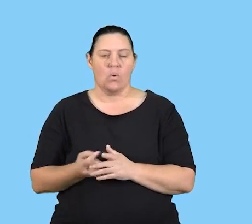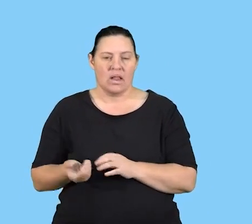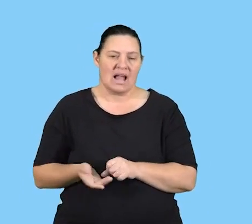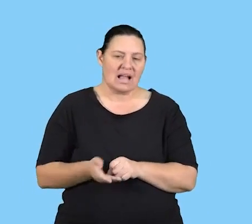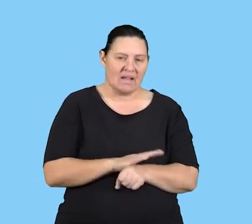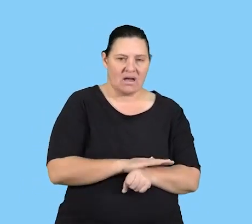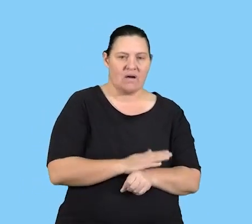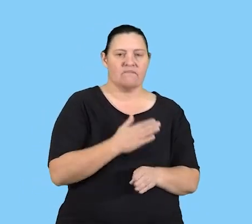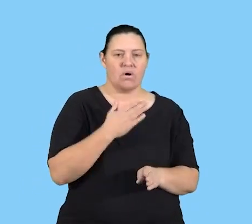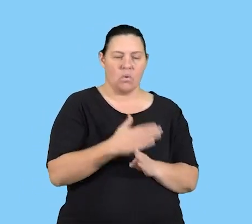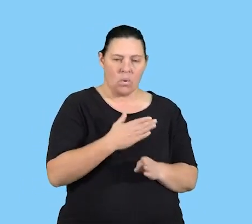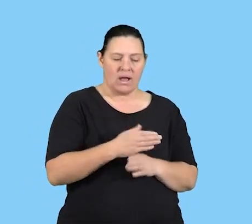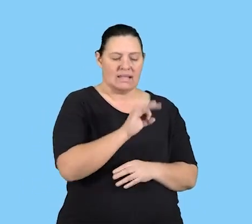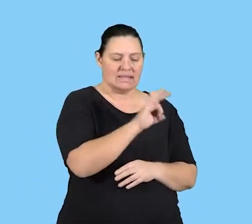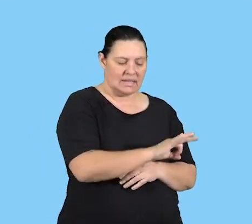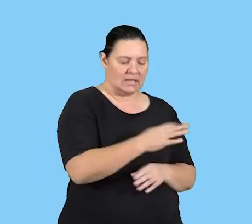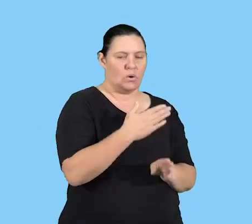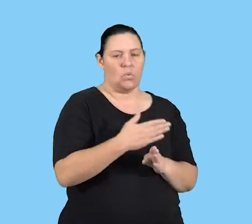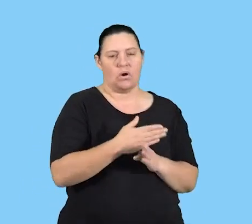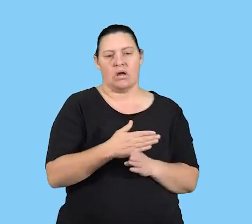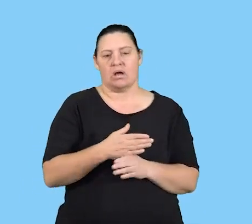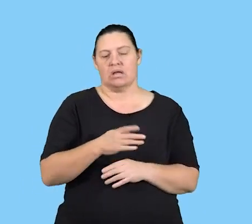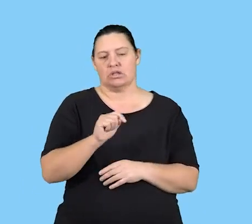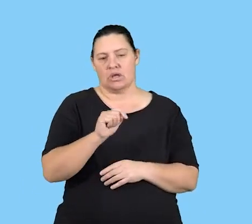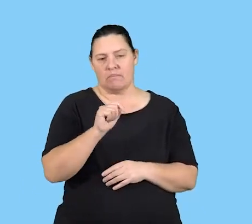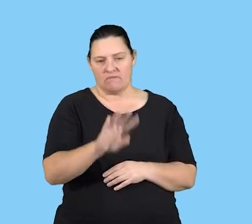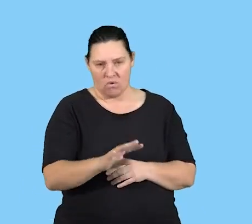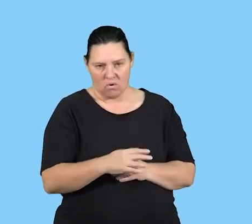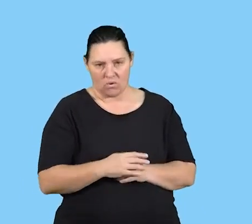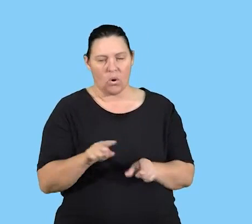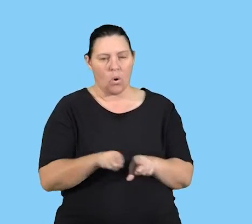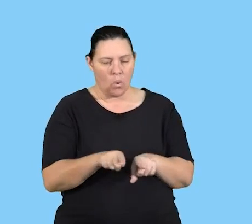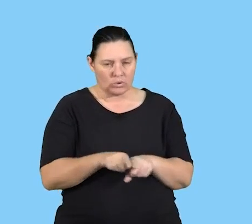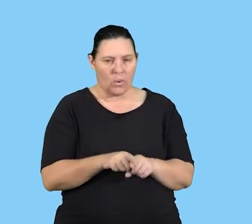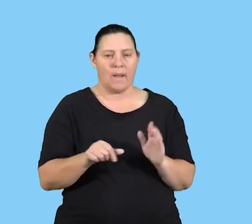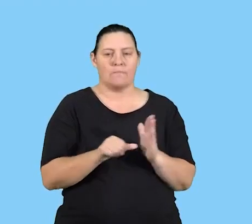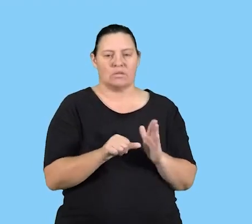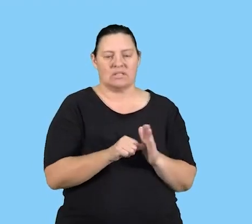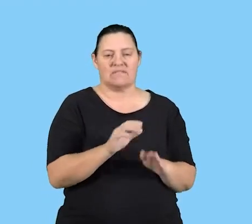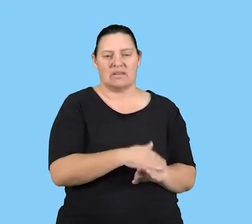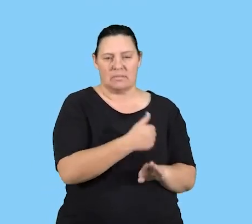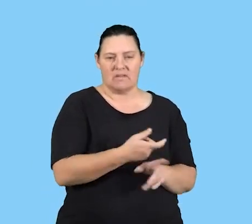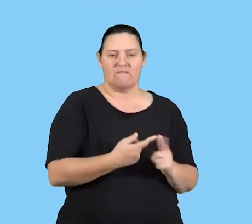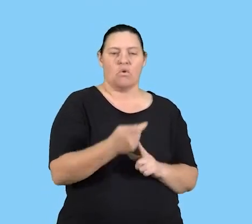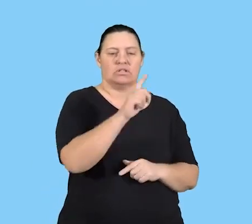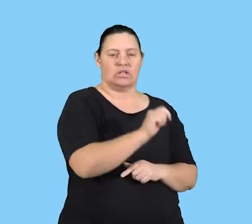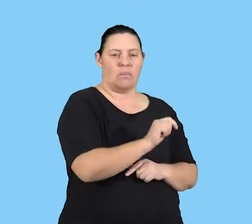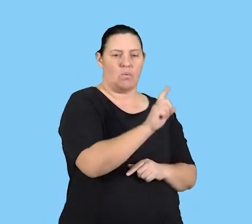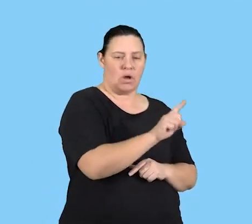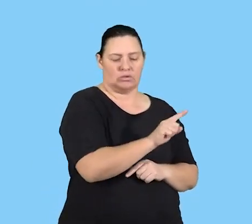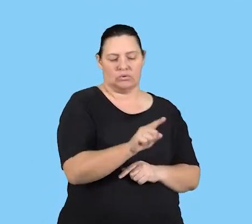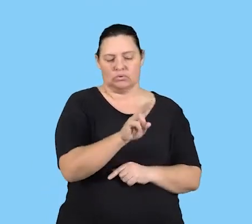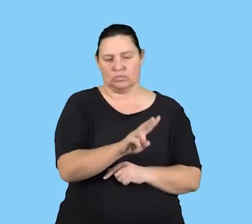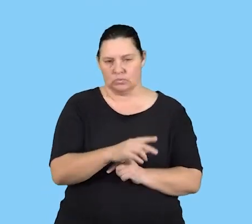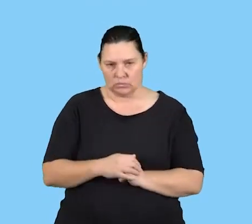will cover the work for term 3 and term 4, and also the fundamentals from term 1 to term